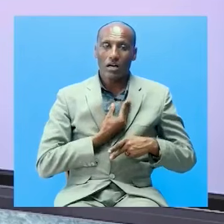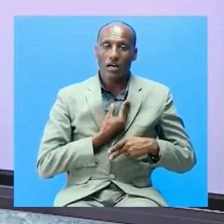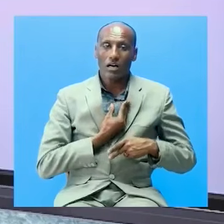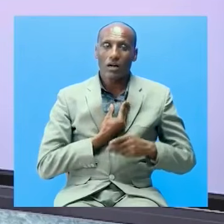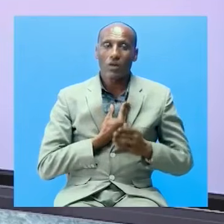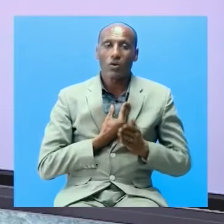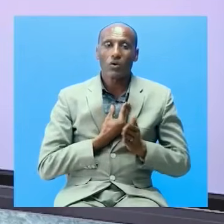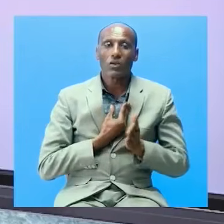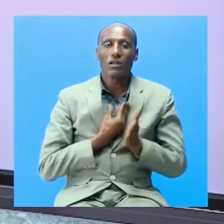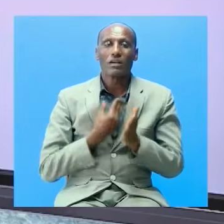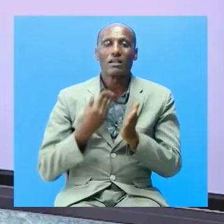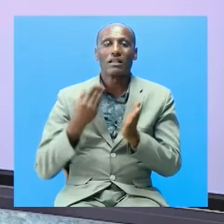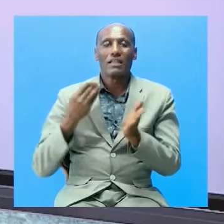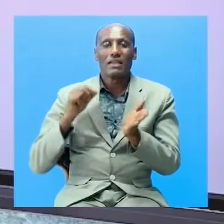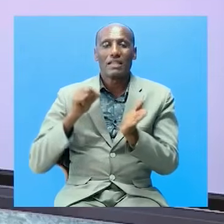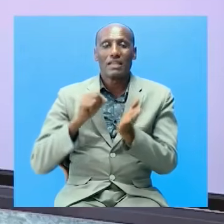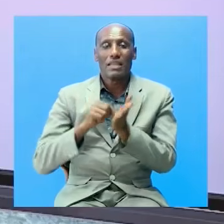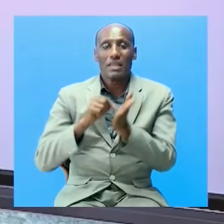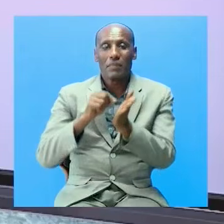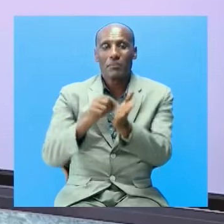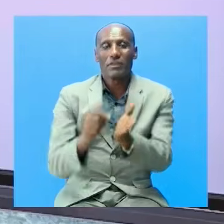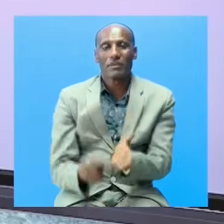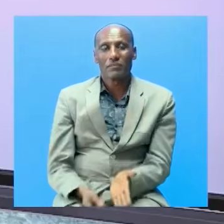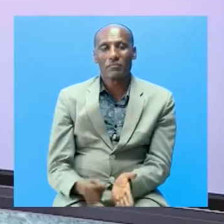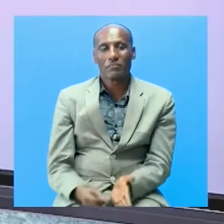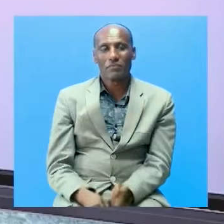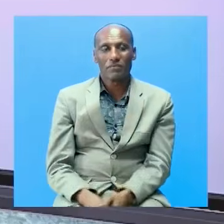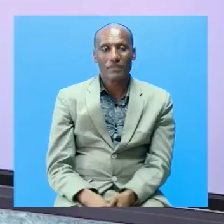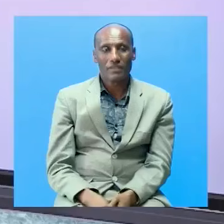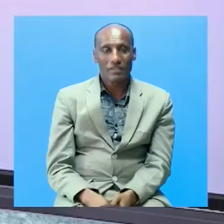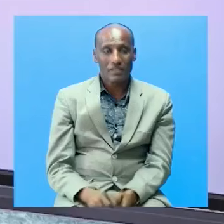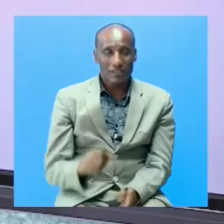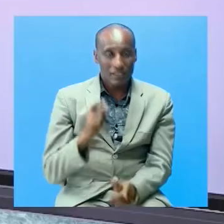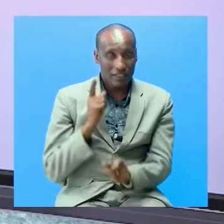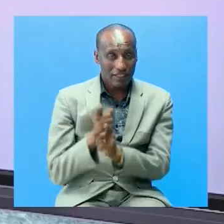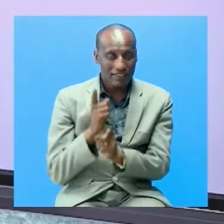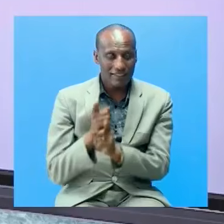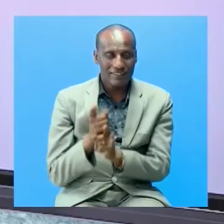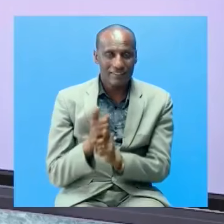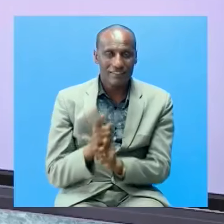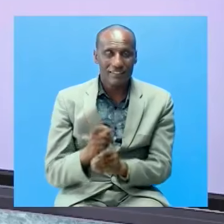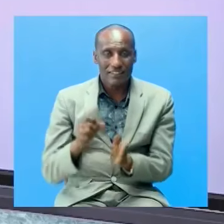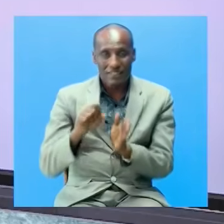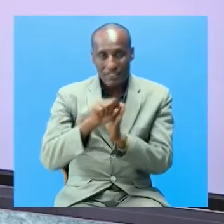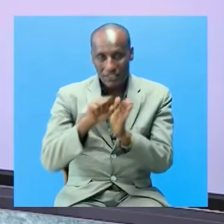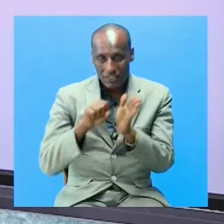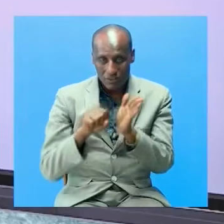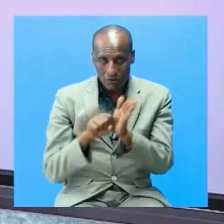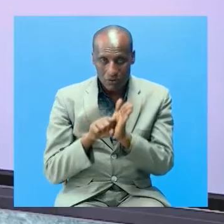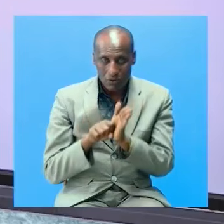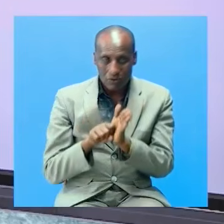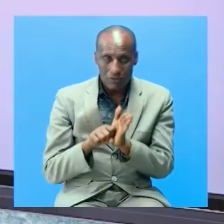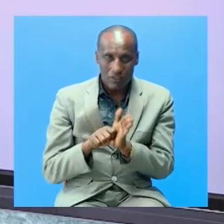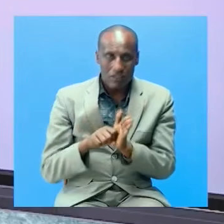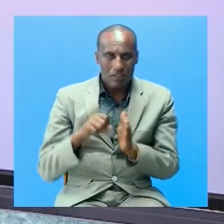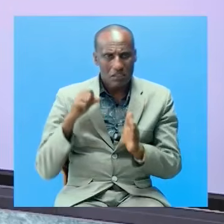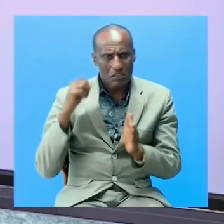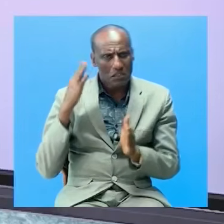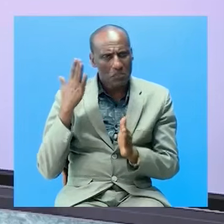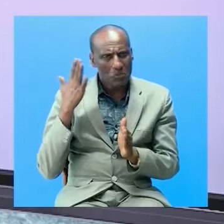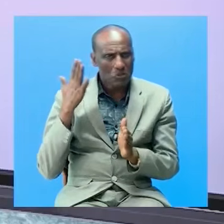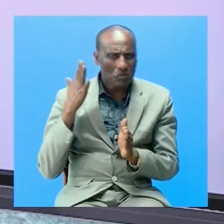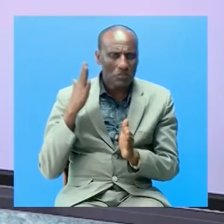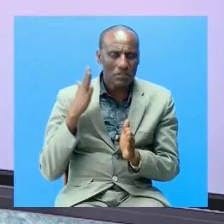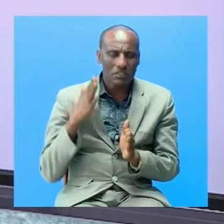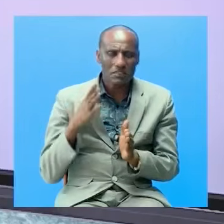they call them or not, but is not also sure that these people, yes, have their number,